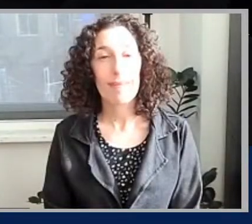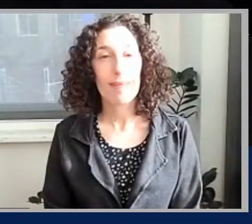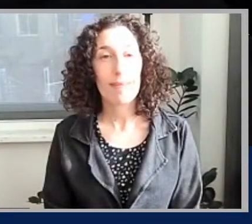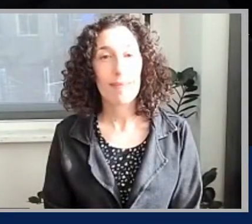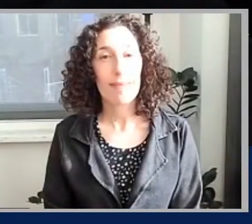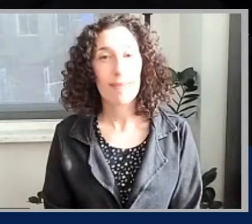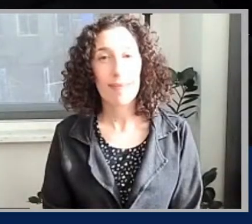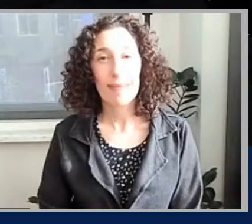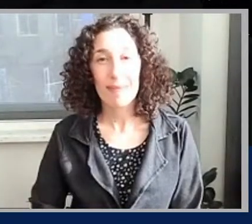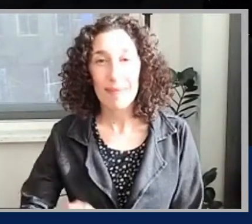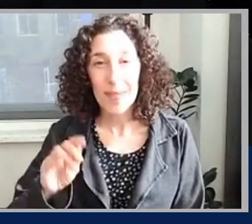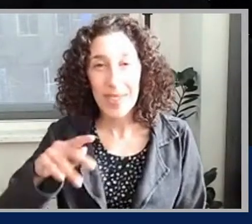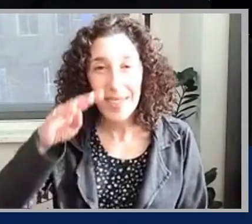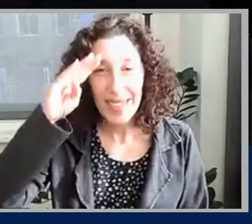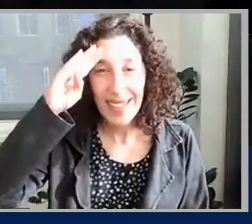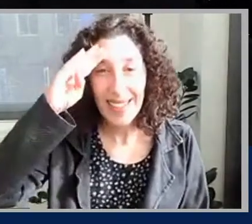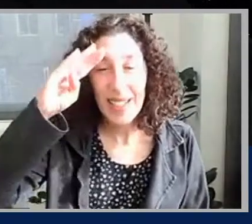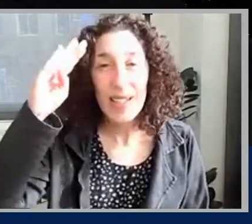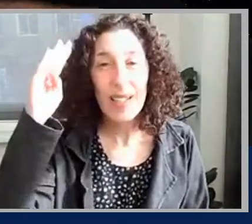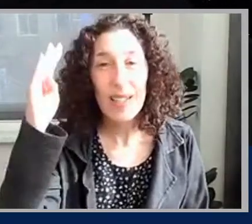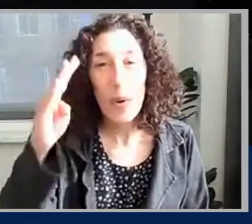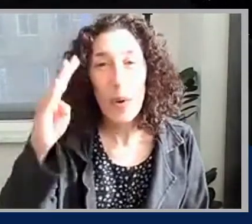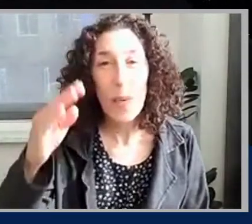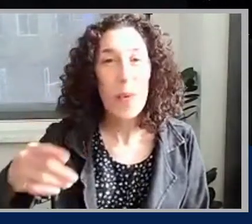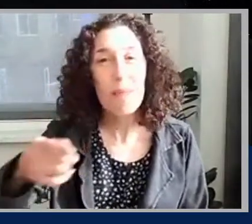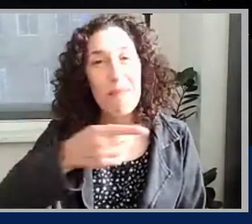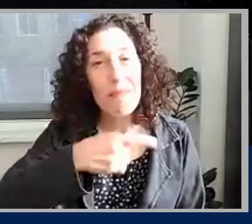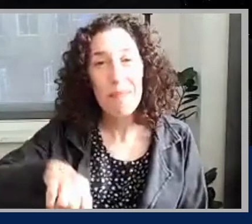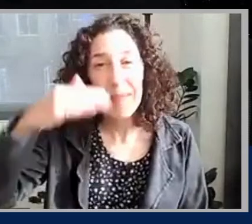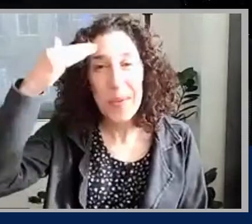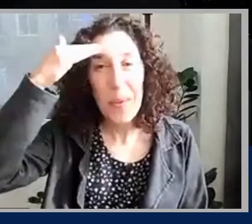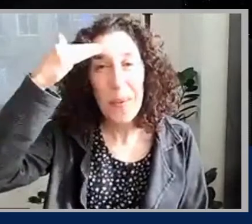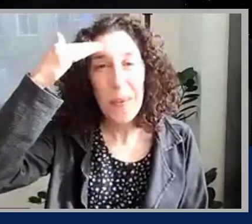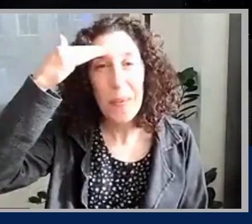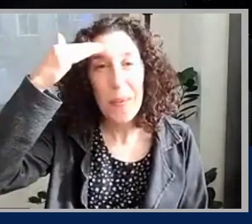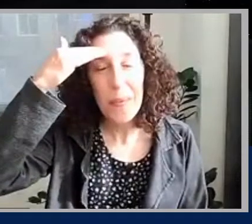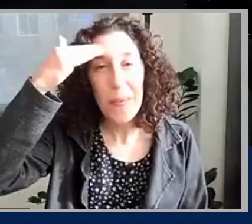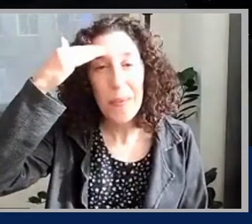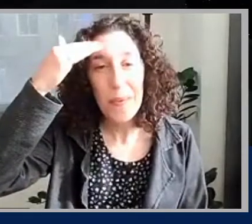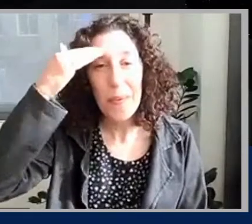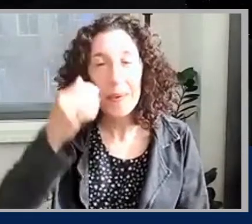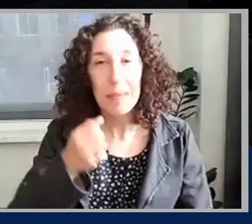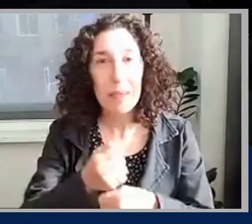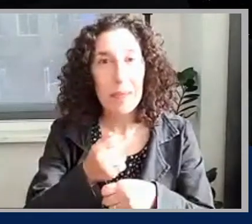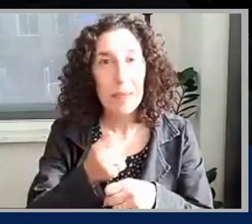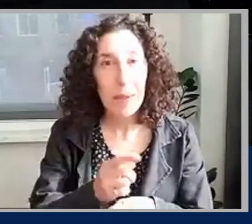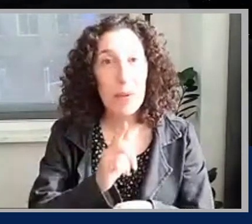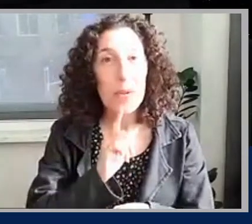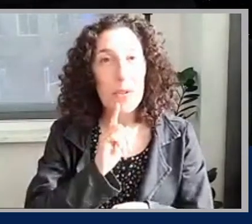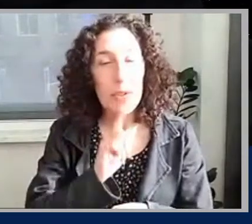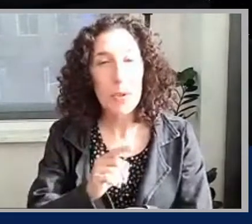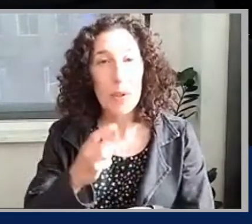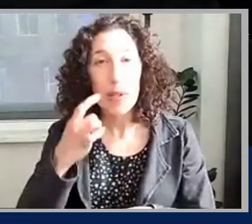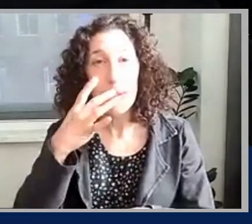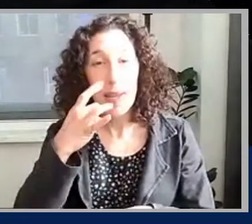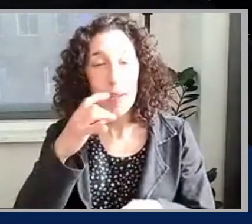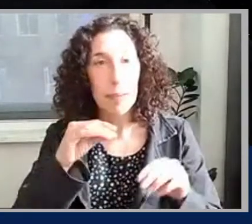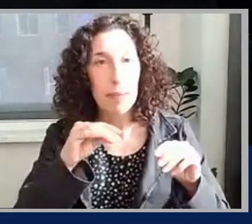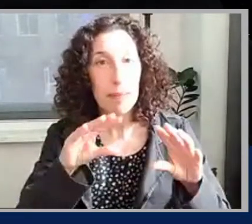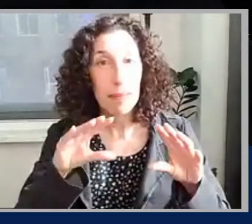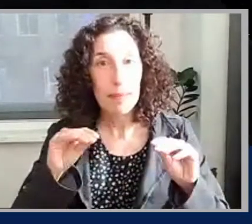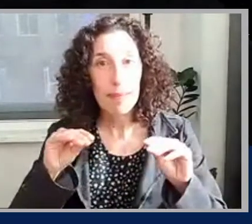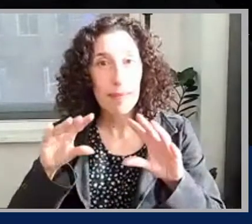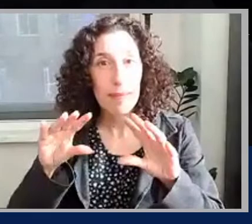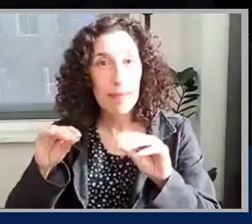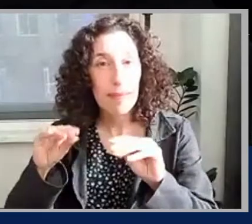All right, folks, you know the deal. Let me look over and make sure the little lights are blinking correctly. I think I see lights that are blinking in the correct order.